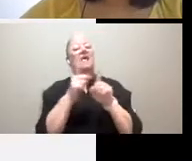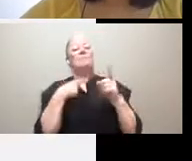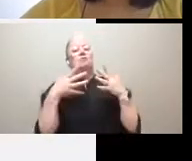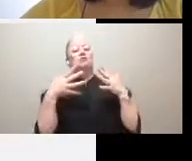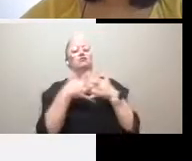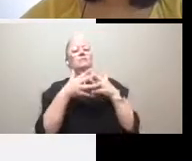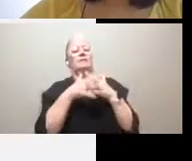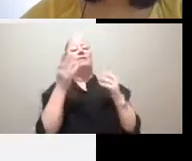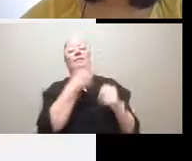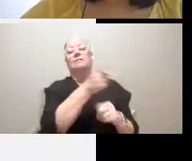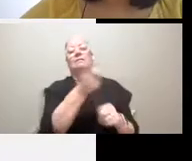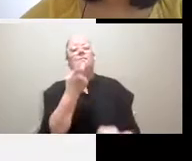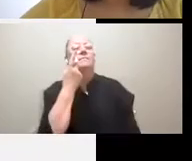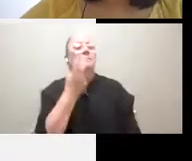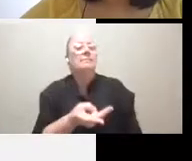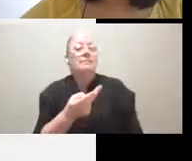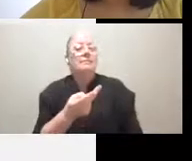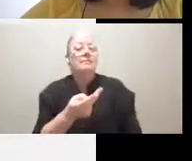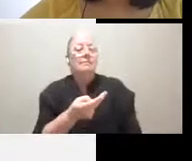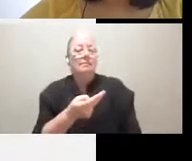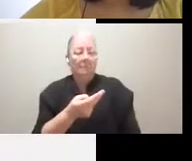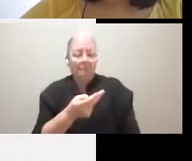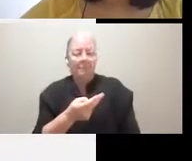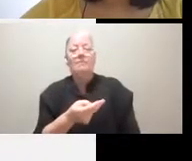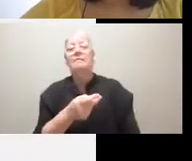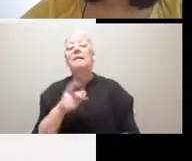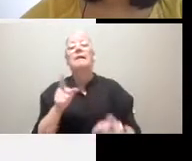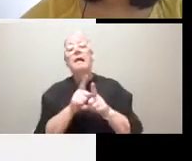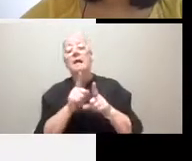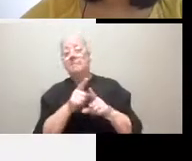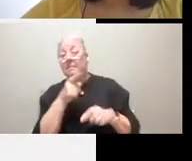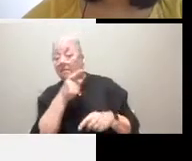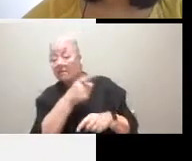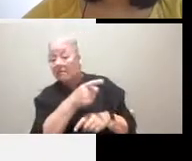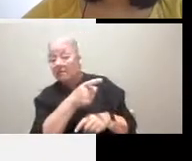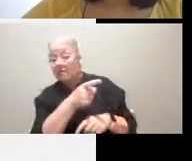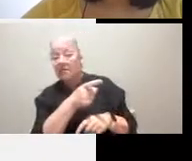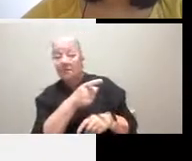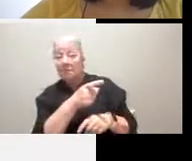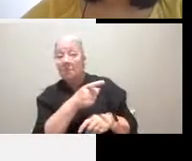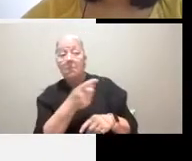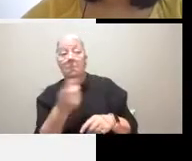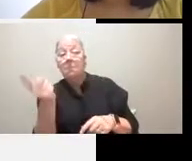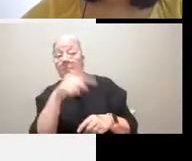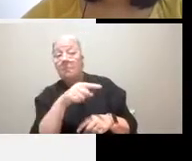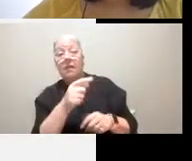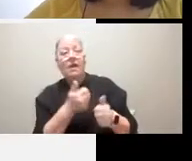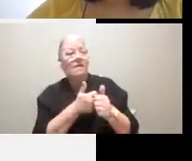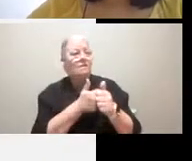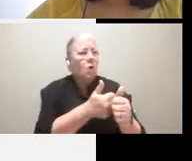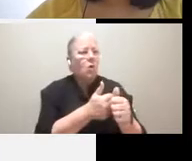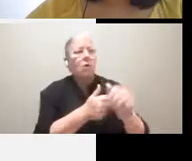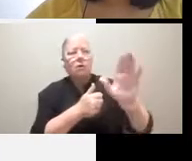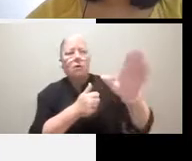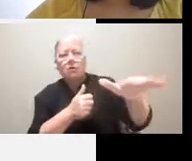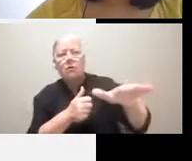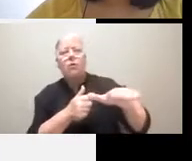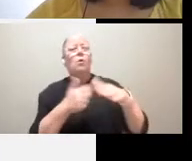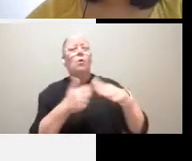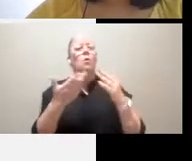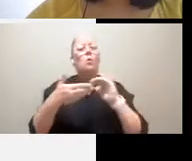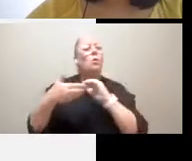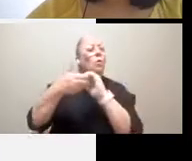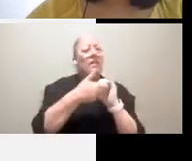you who is following up on the case to facilitate them. And also for organizations which are growing like